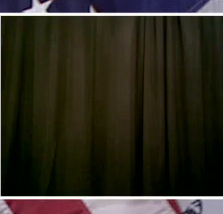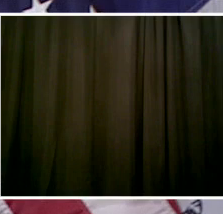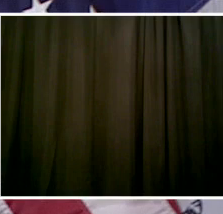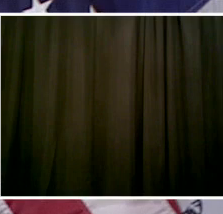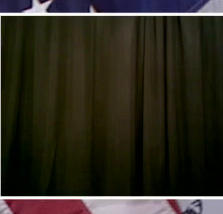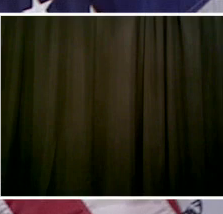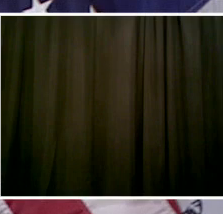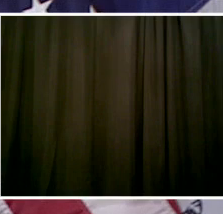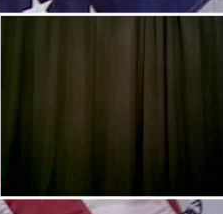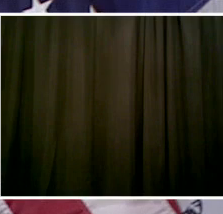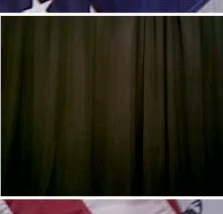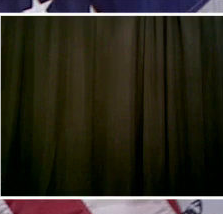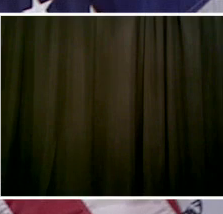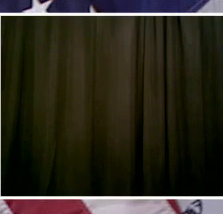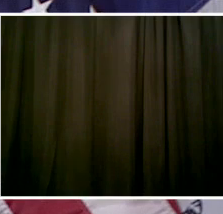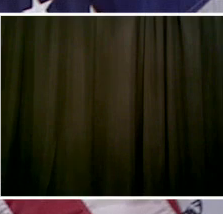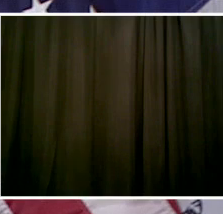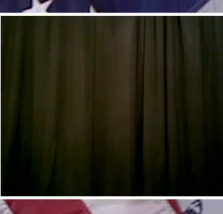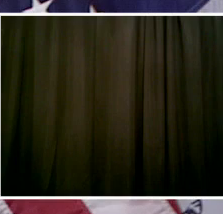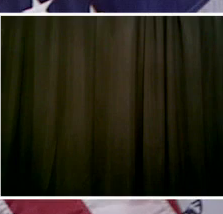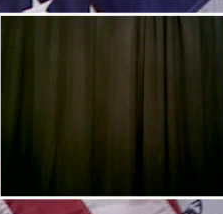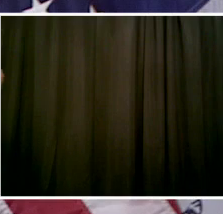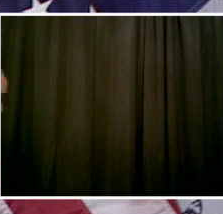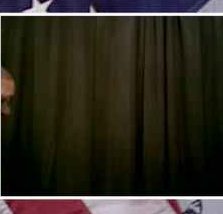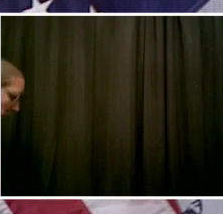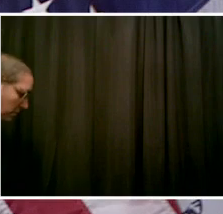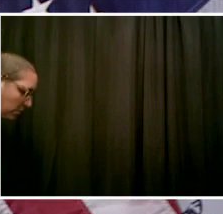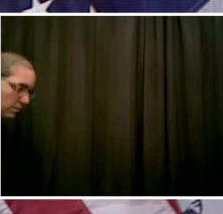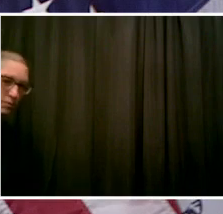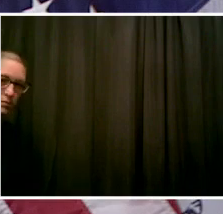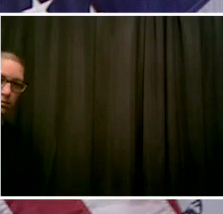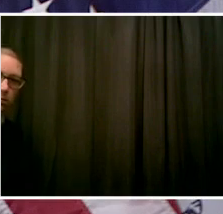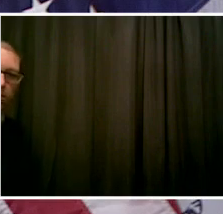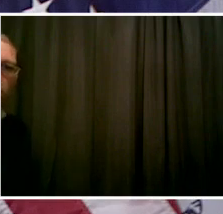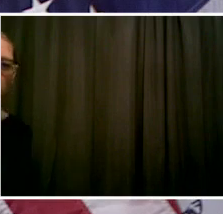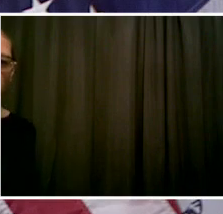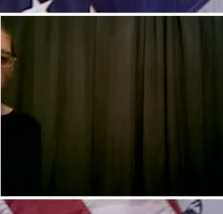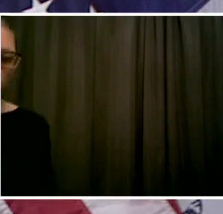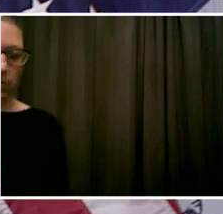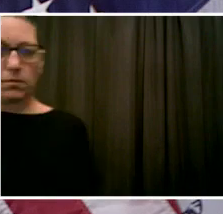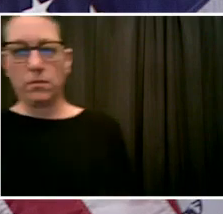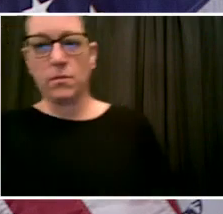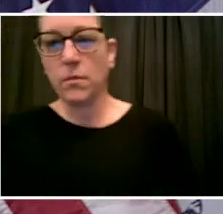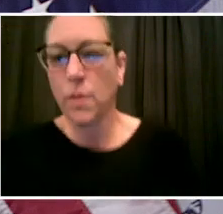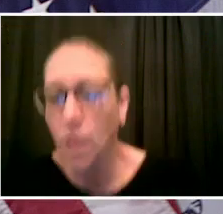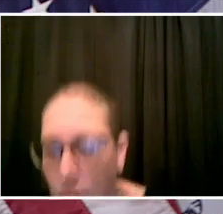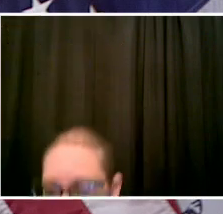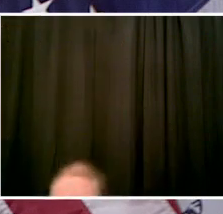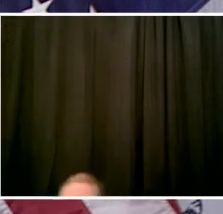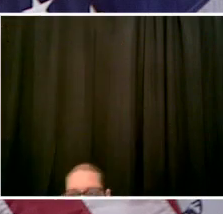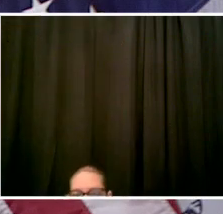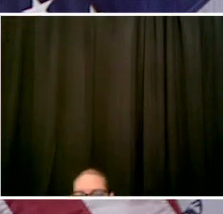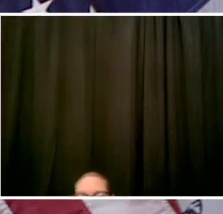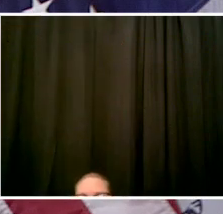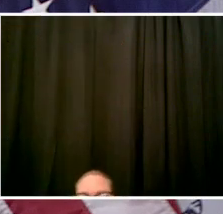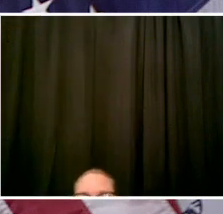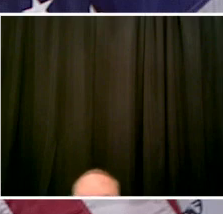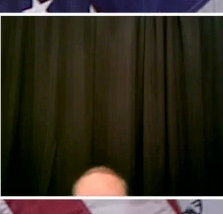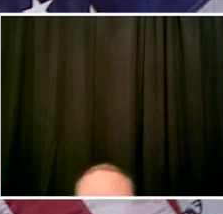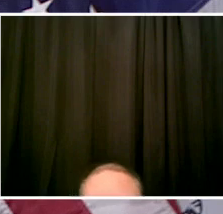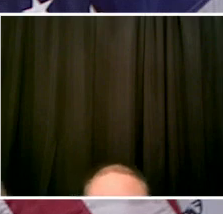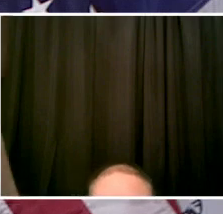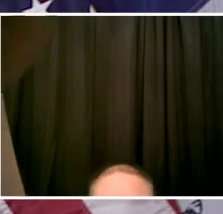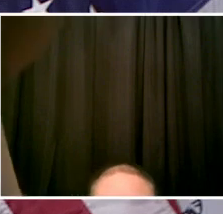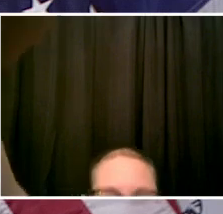En las próximas semanas vamos a tener el doble de la capacidad para hacer